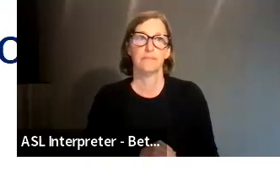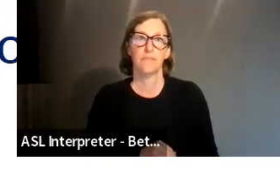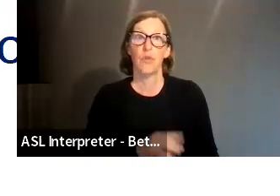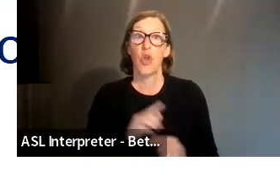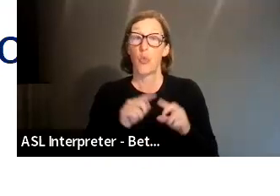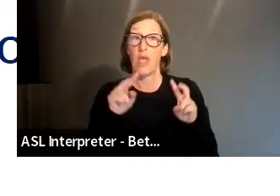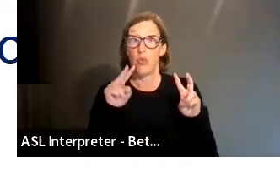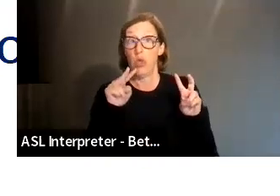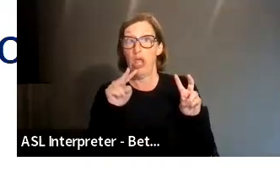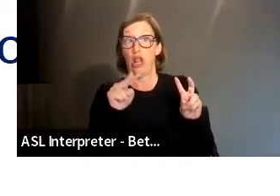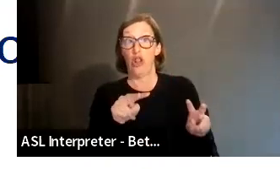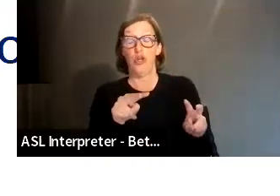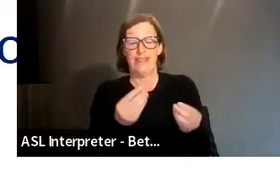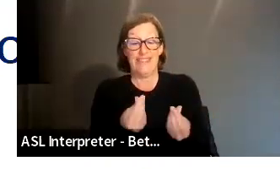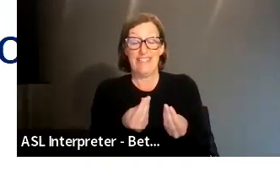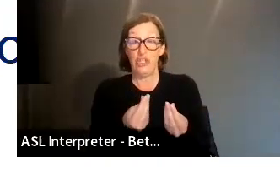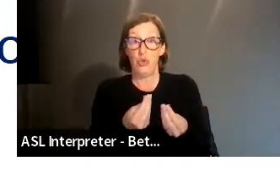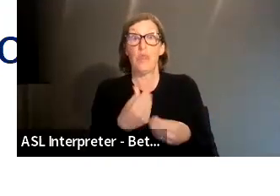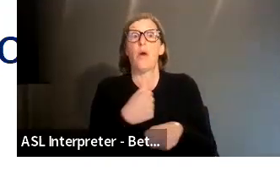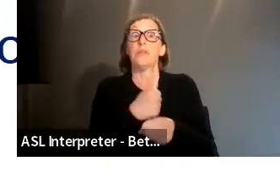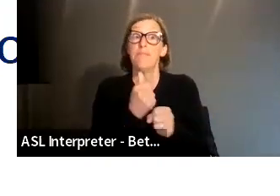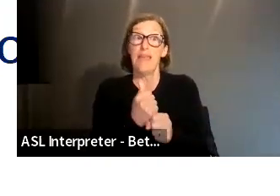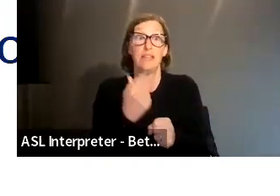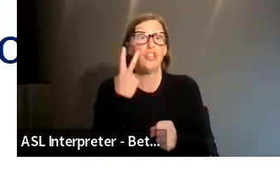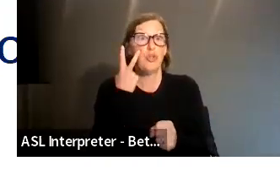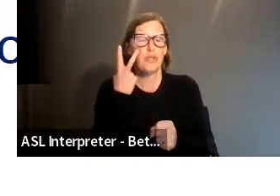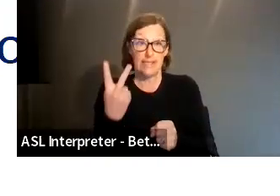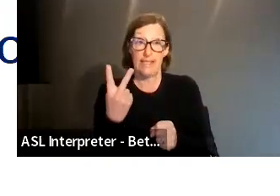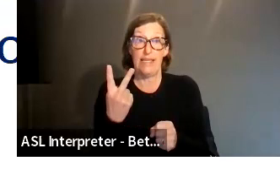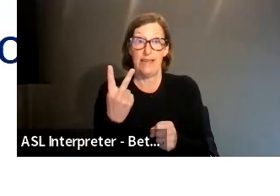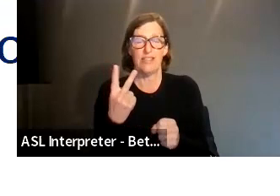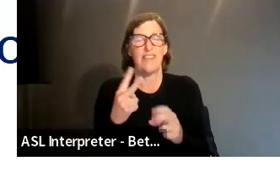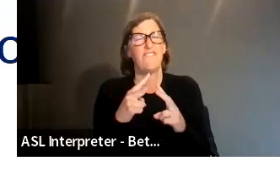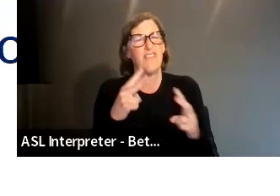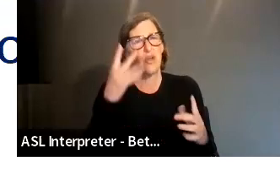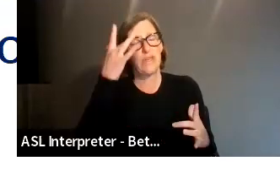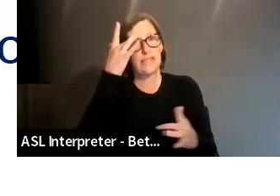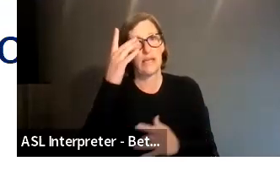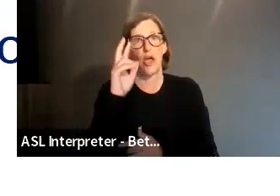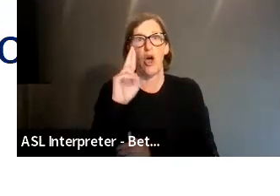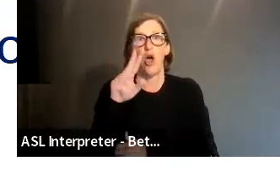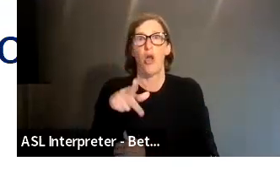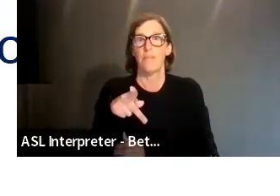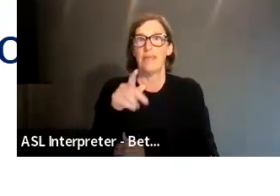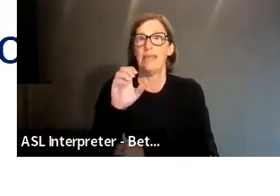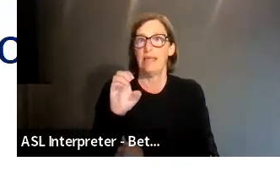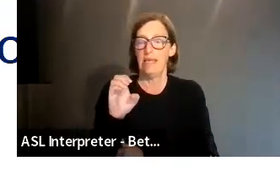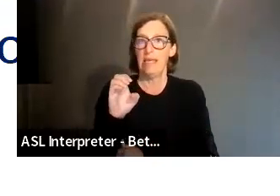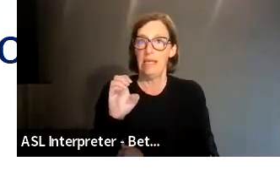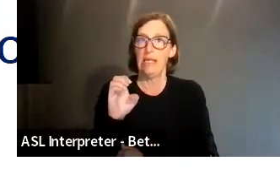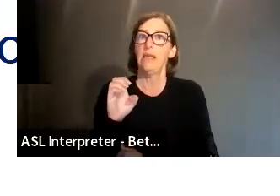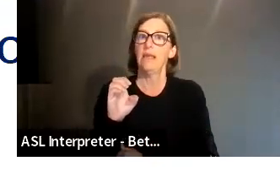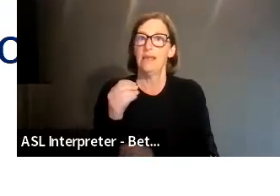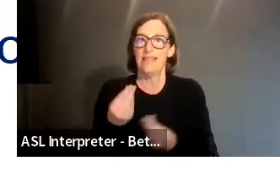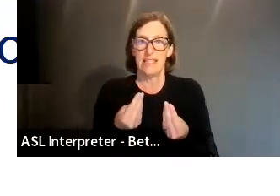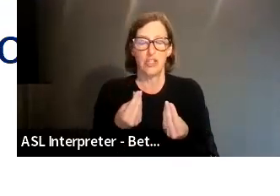at the tissue that was generated, we see that it is very sick. The RPE, the retinal epithelium tissue, did